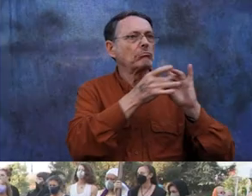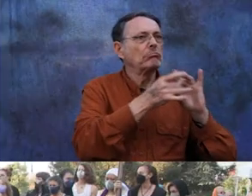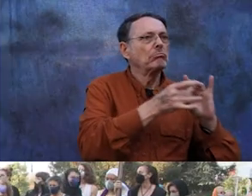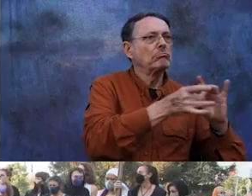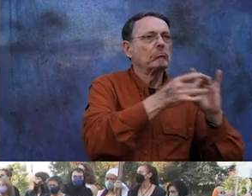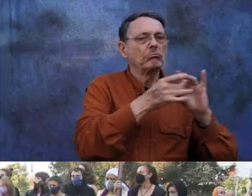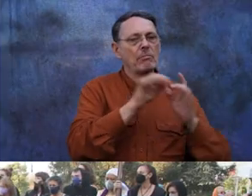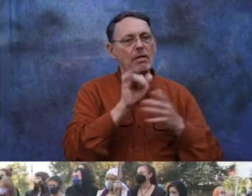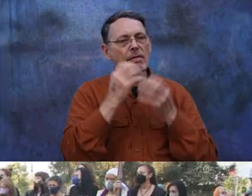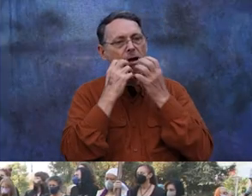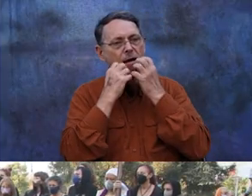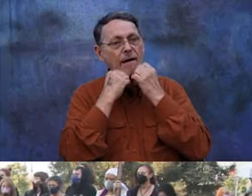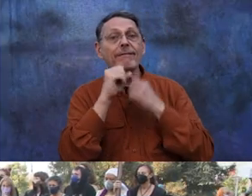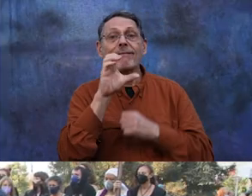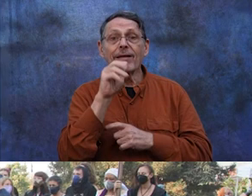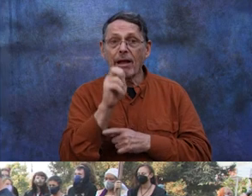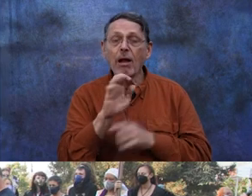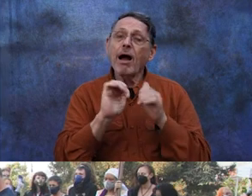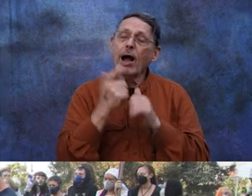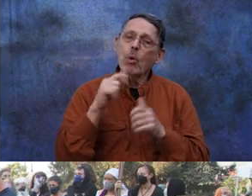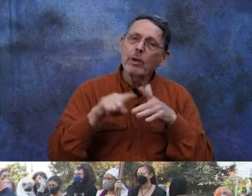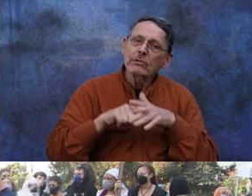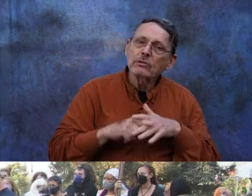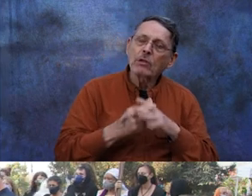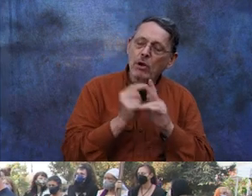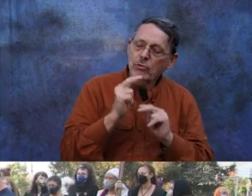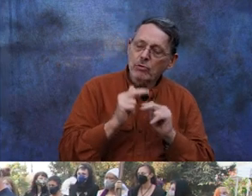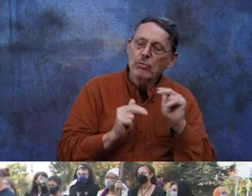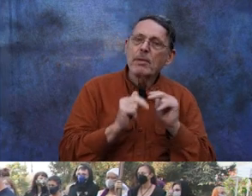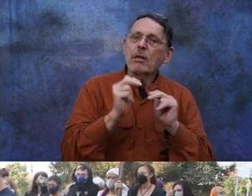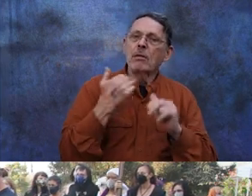That care is how we begin to build our power.